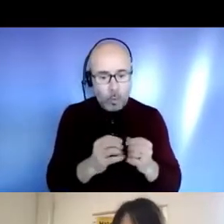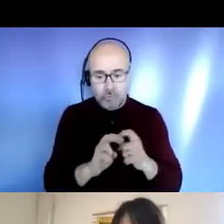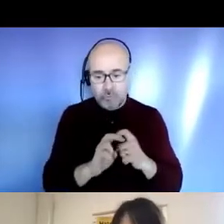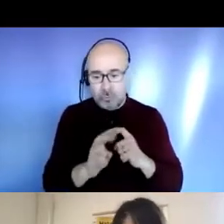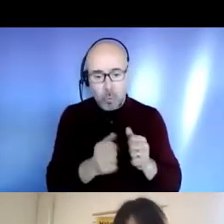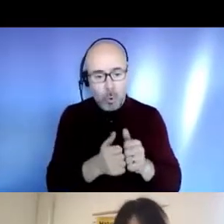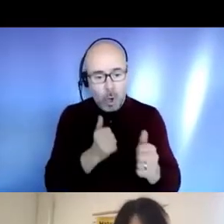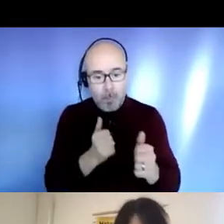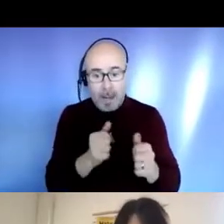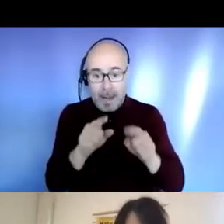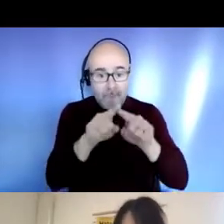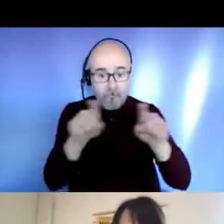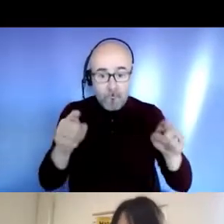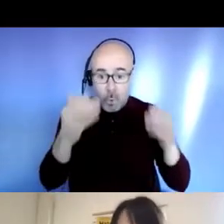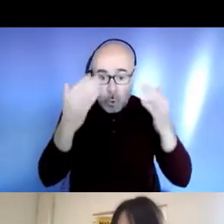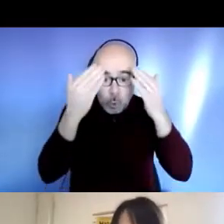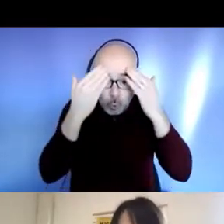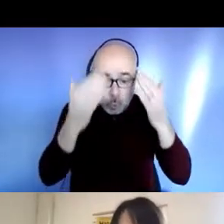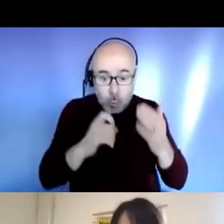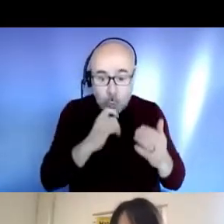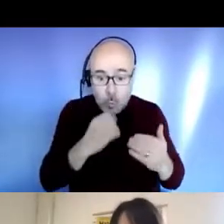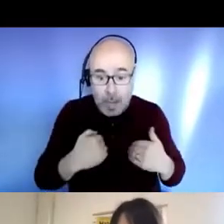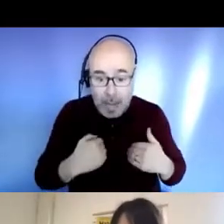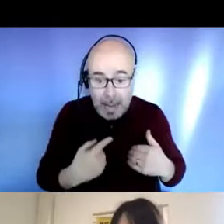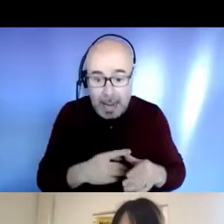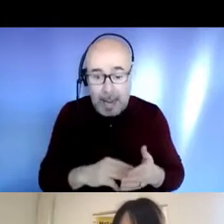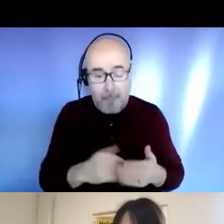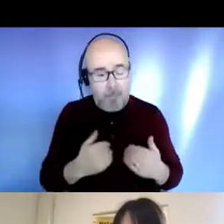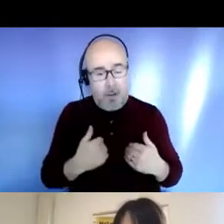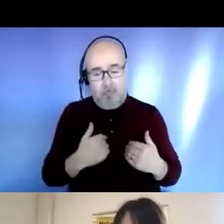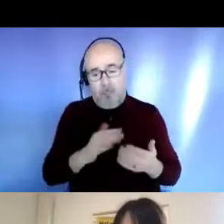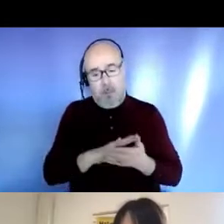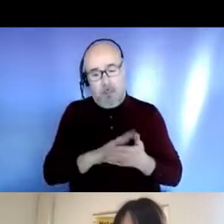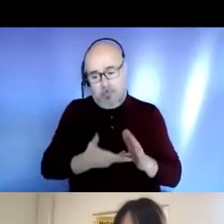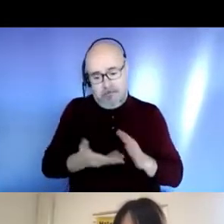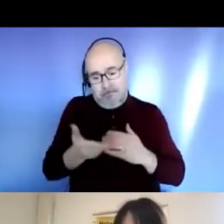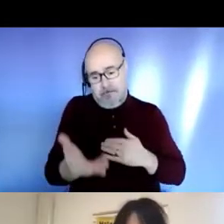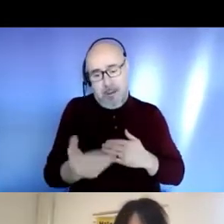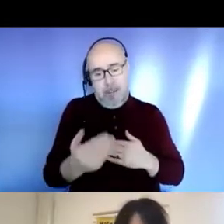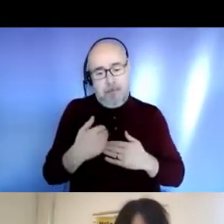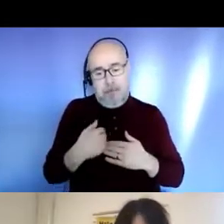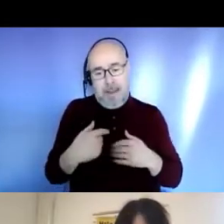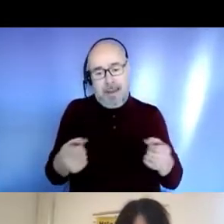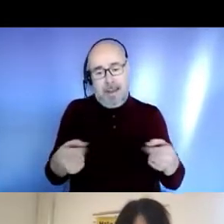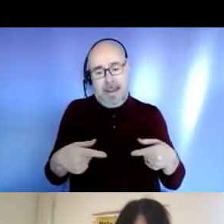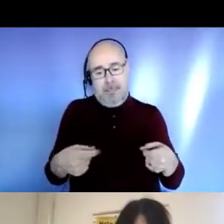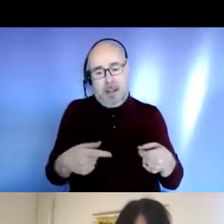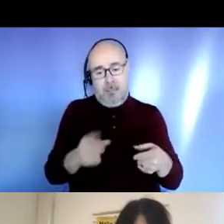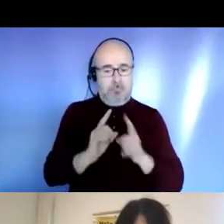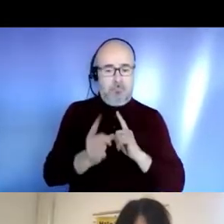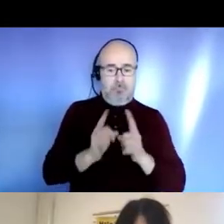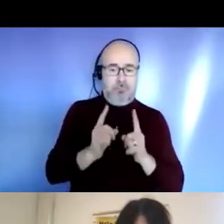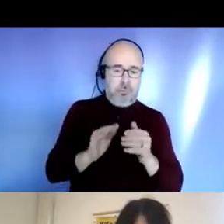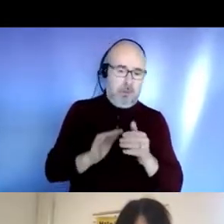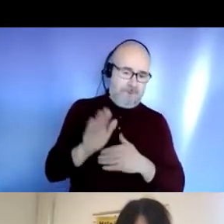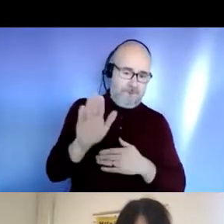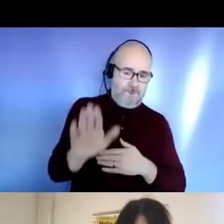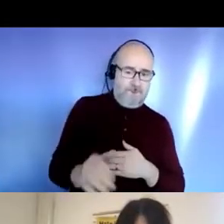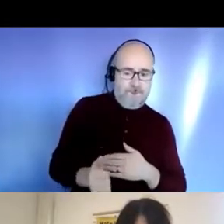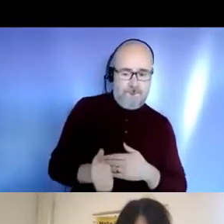I am, and I can pass on those details, or more happily, I'll put my email in the chat later on.